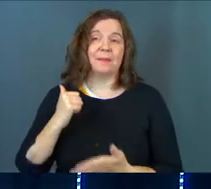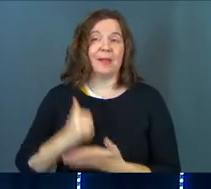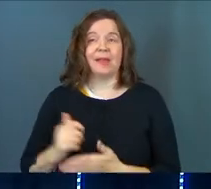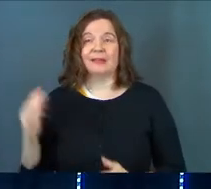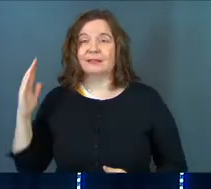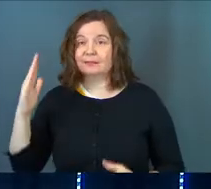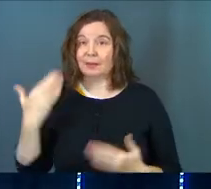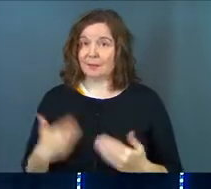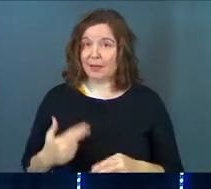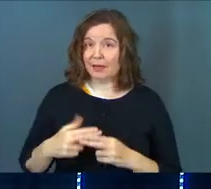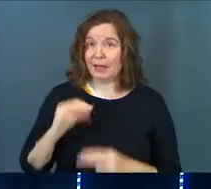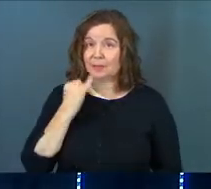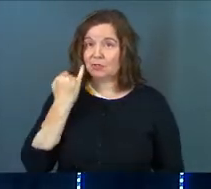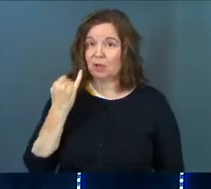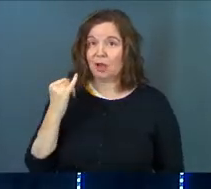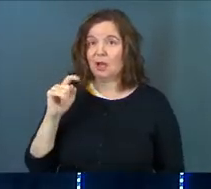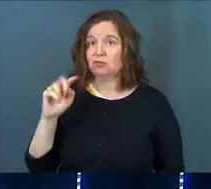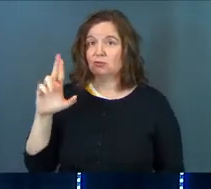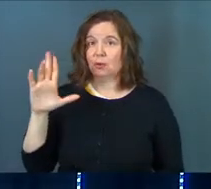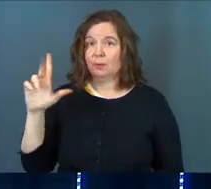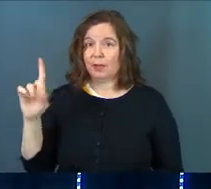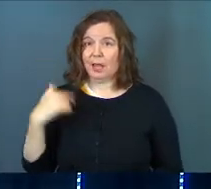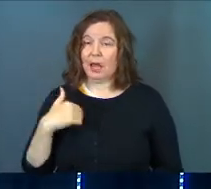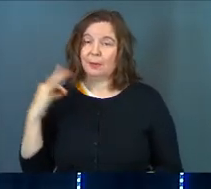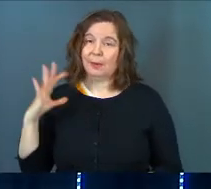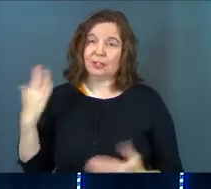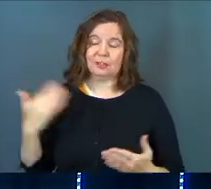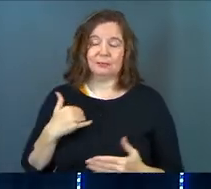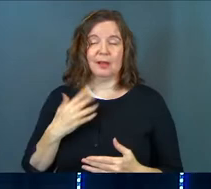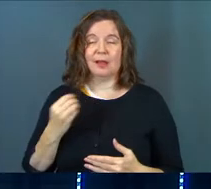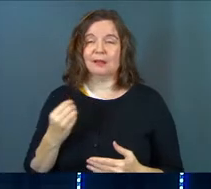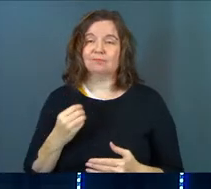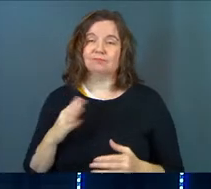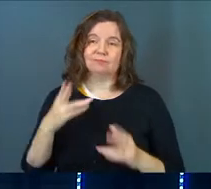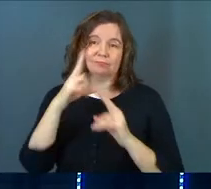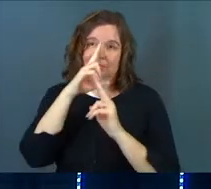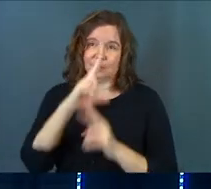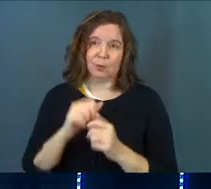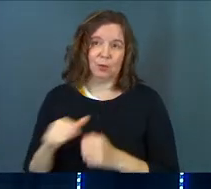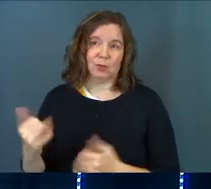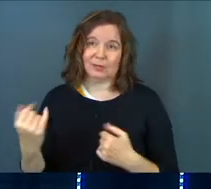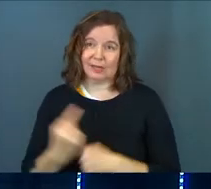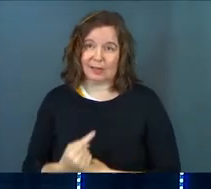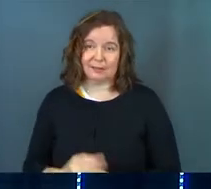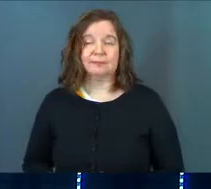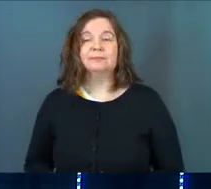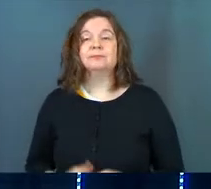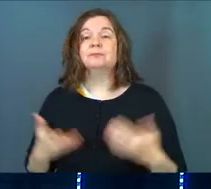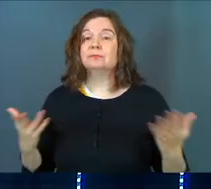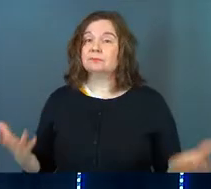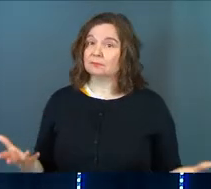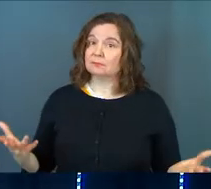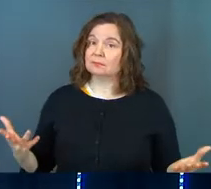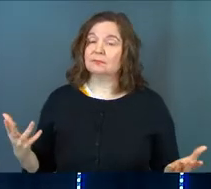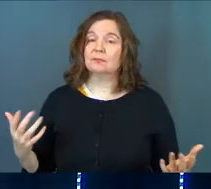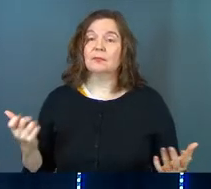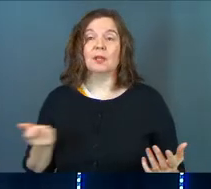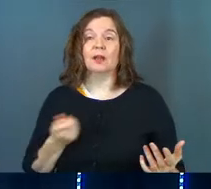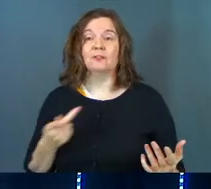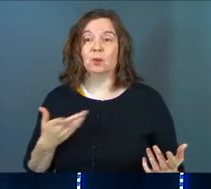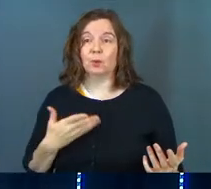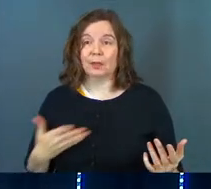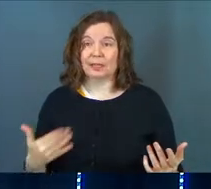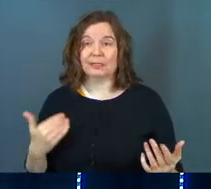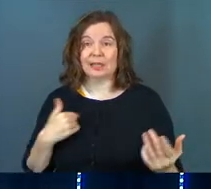Amen, amen. My name is Josh Tribble. I'm one of the pastors here at Grace, and it's a privilege to be with you guys today. So just a